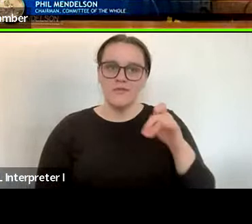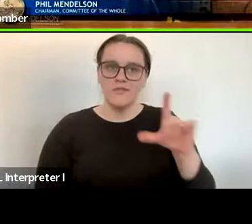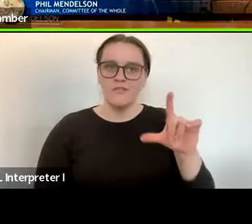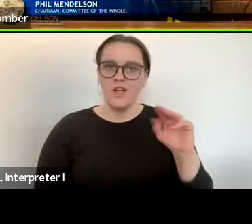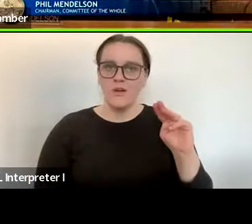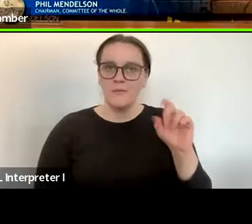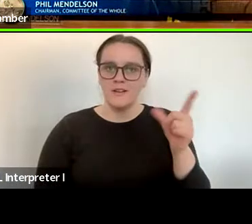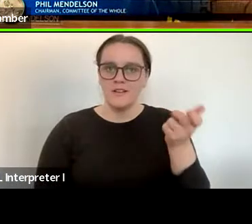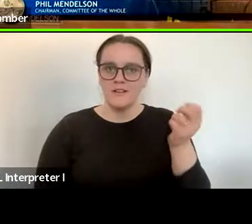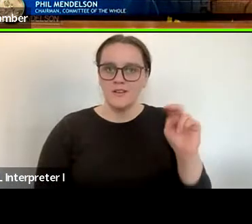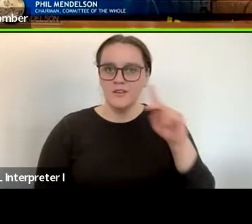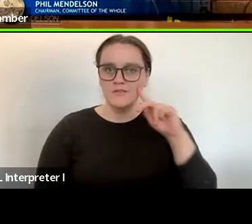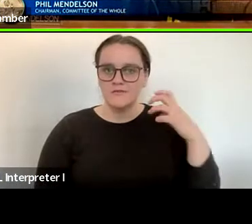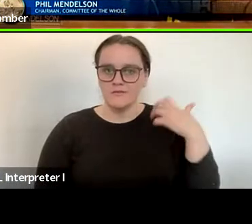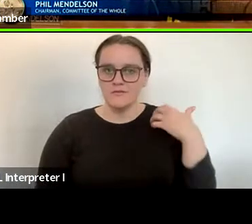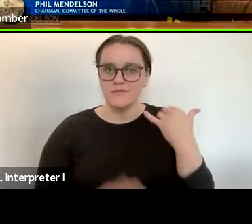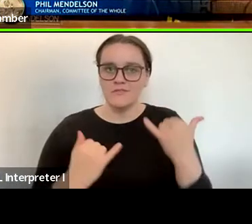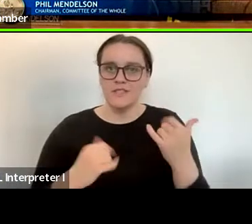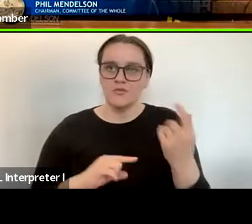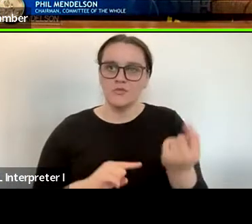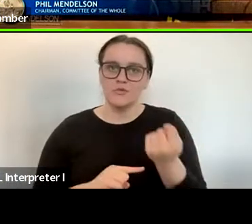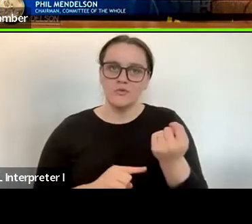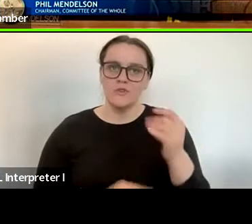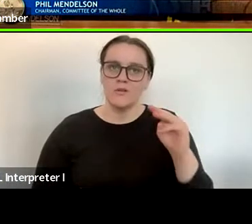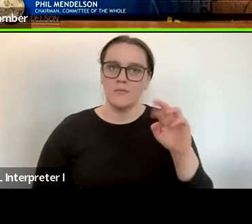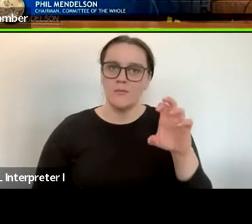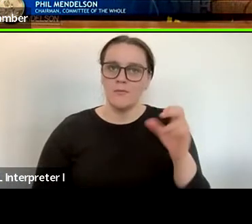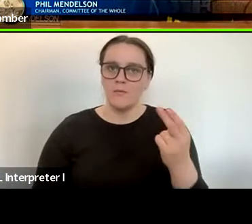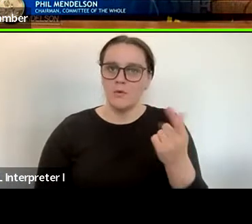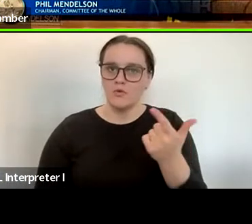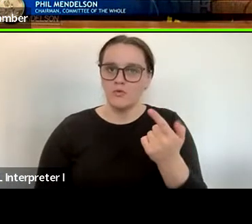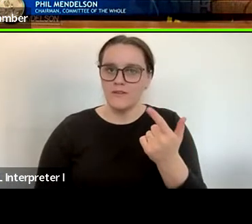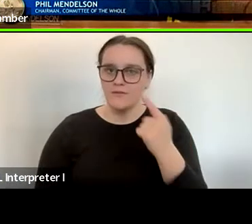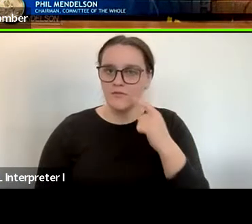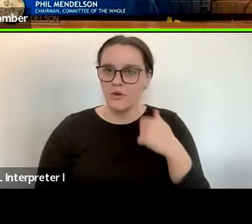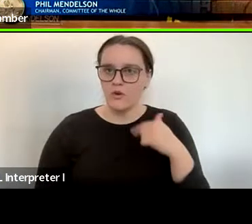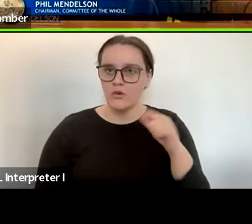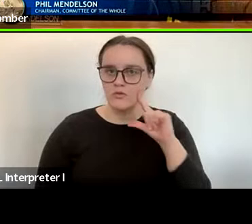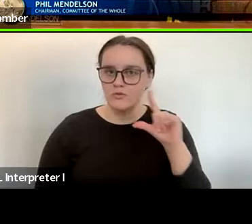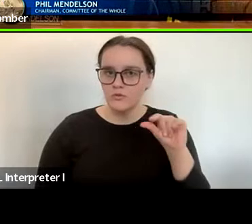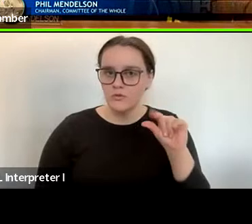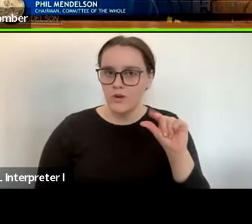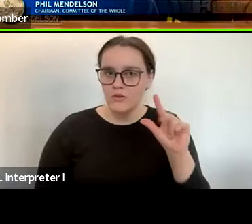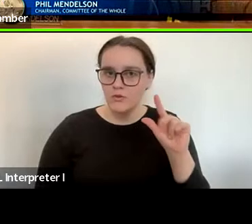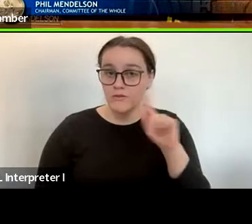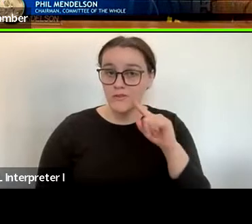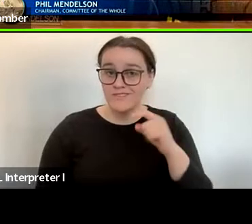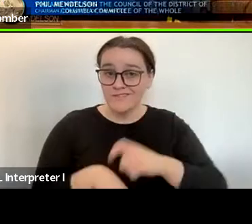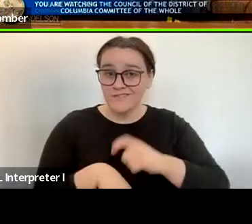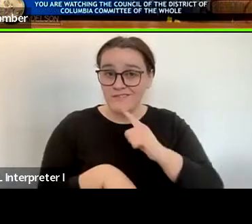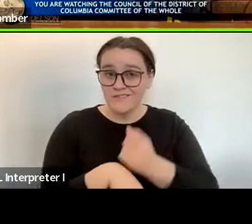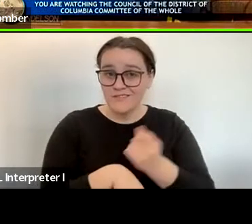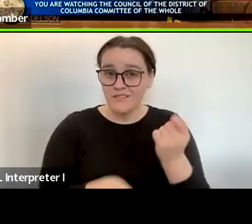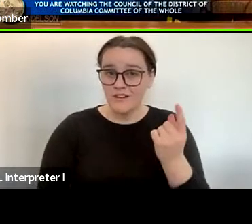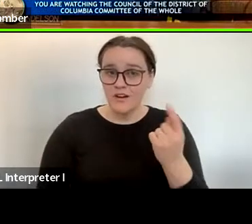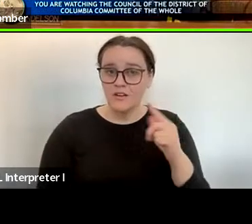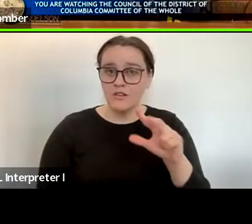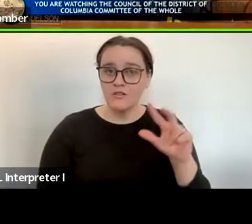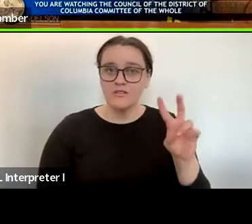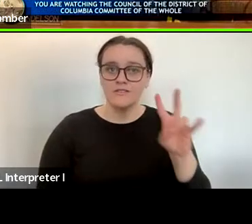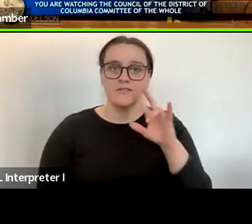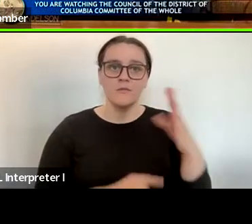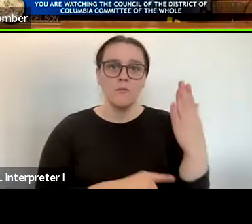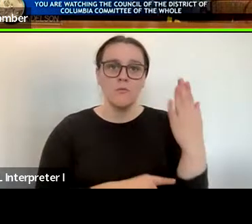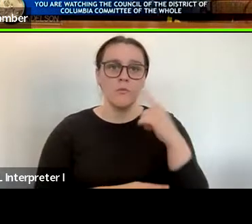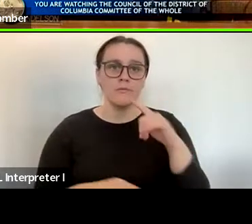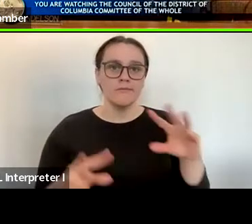Whole. Today is Tuesday, March 21st, 2023. The time is 11:37 in the morning, and this meeting